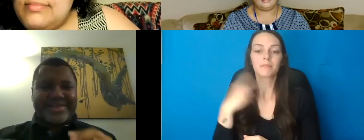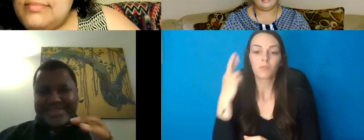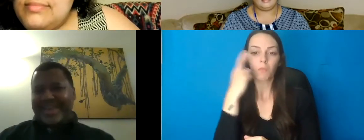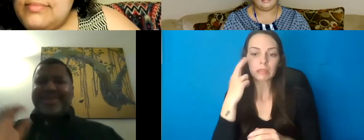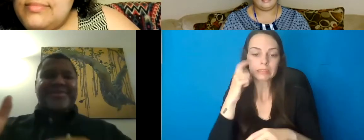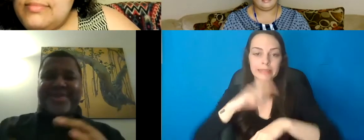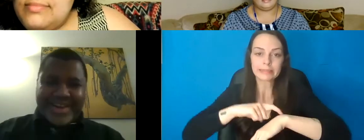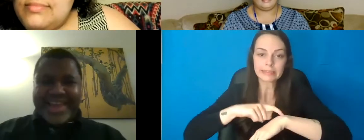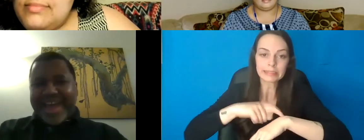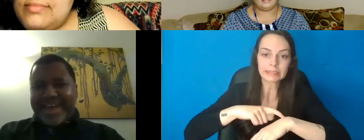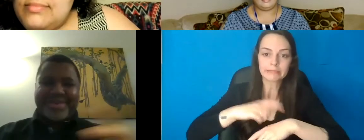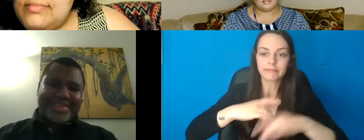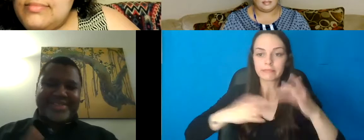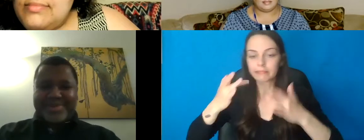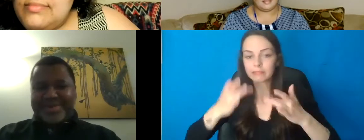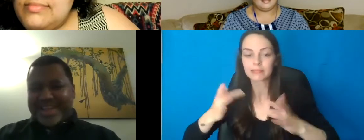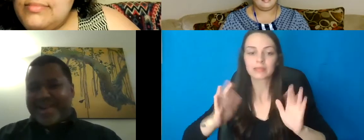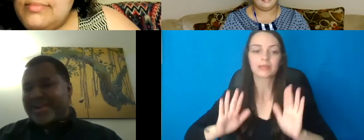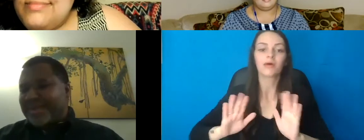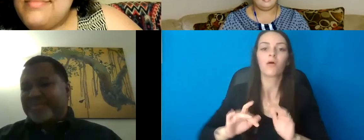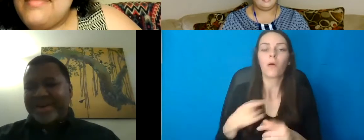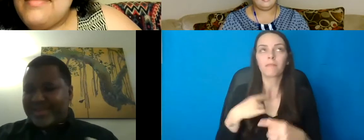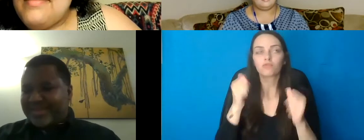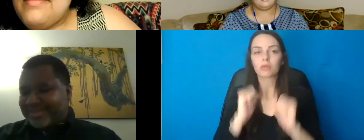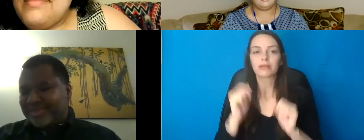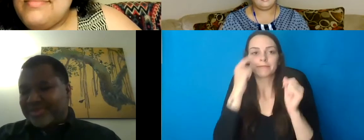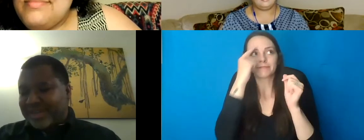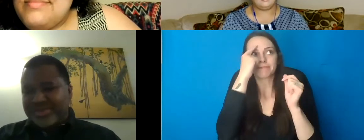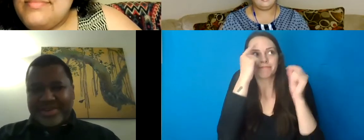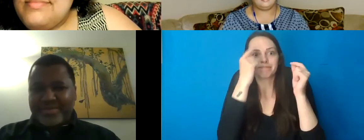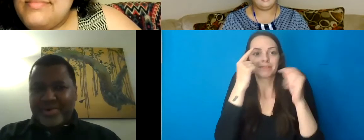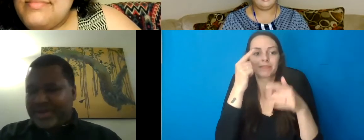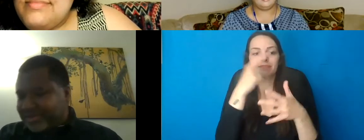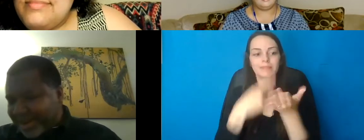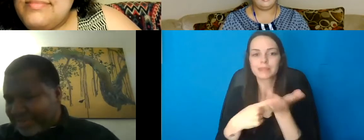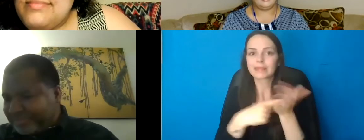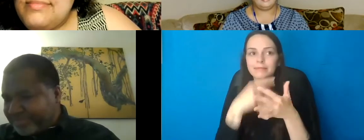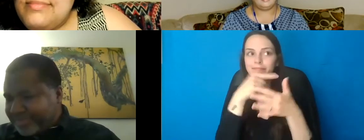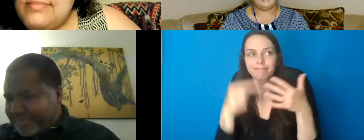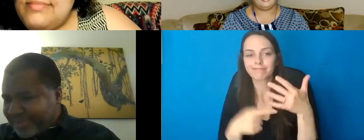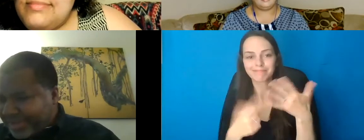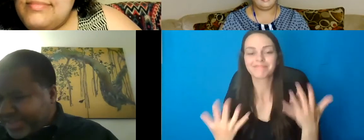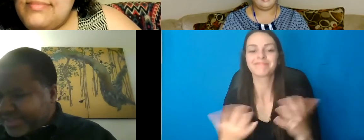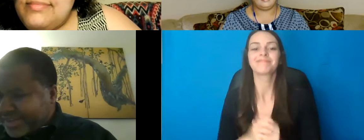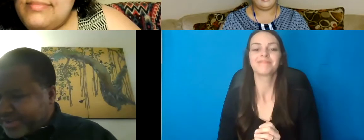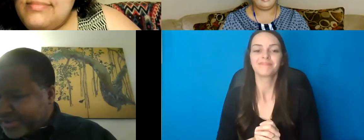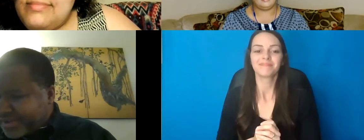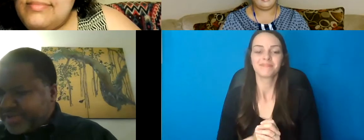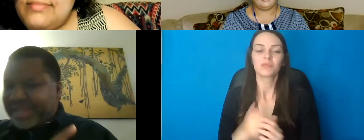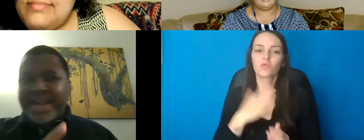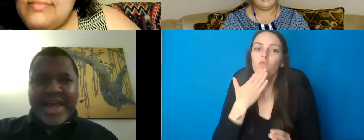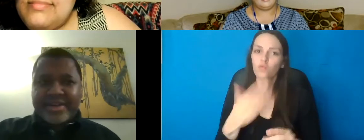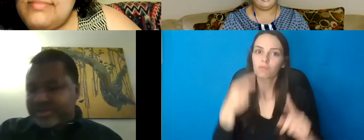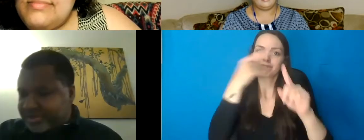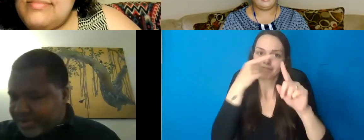desire to just like go on like, yeah, what about this? What about that? But these are such good points. Let's see.